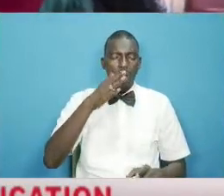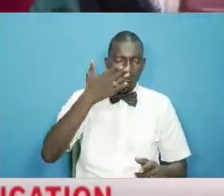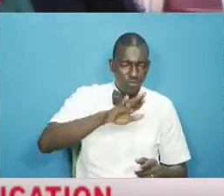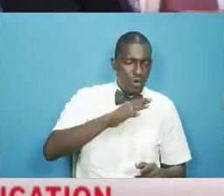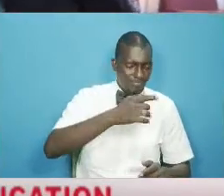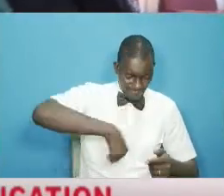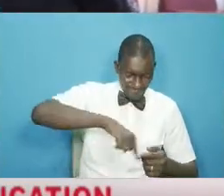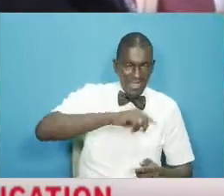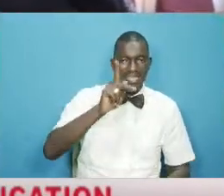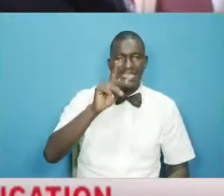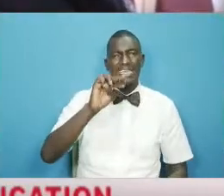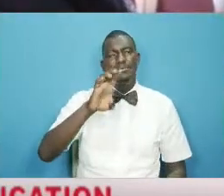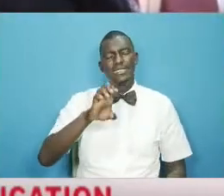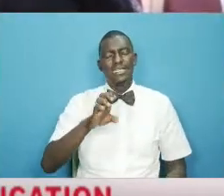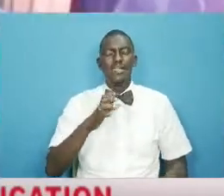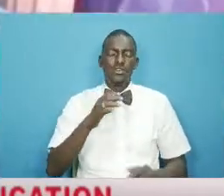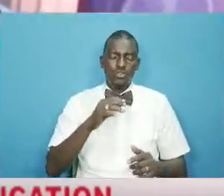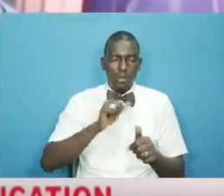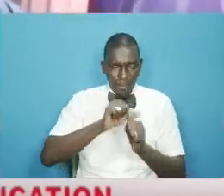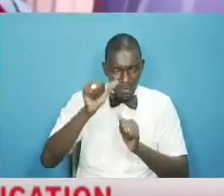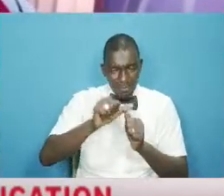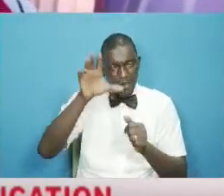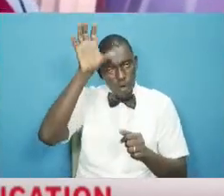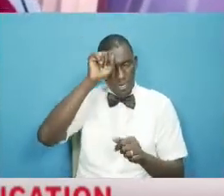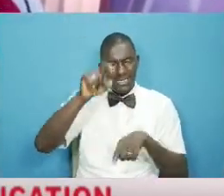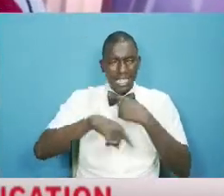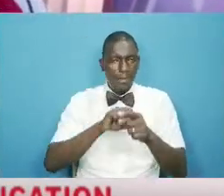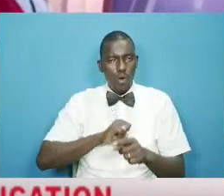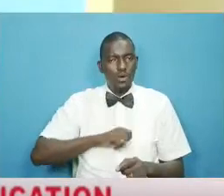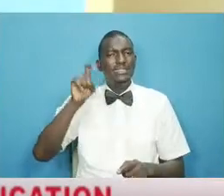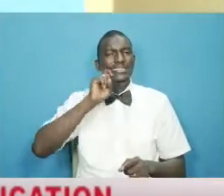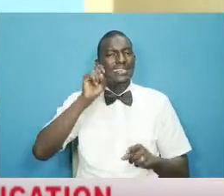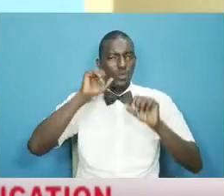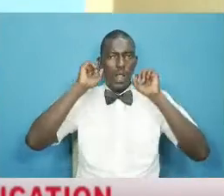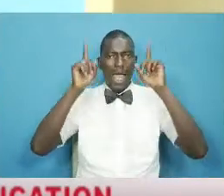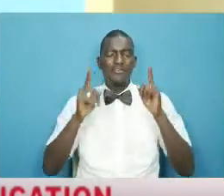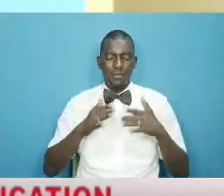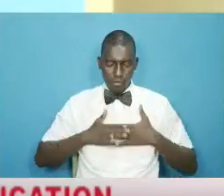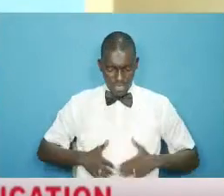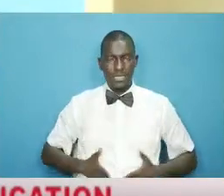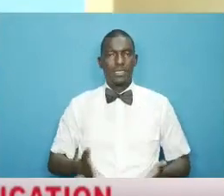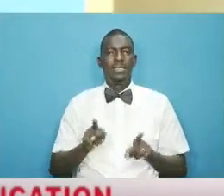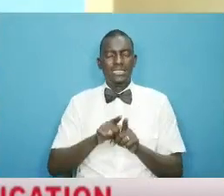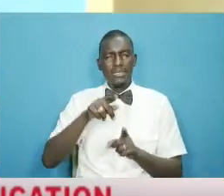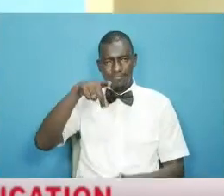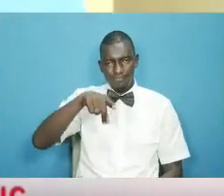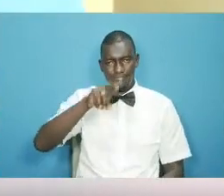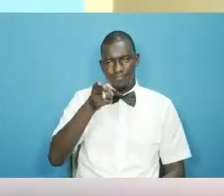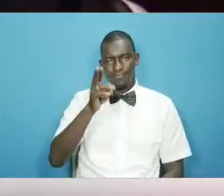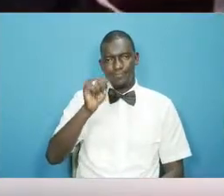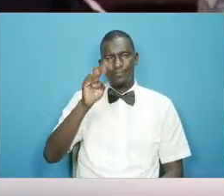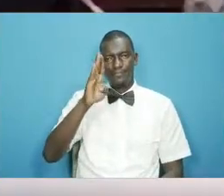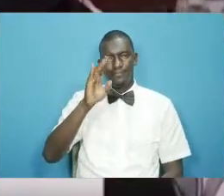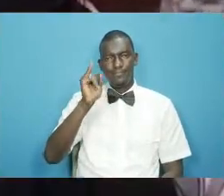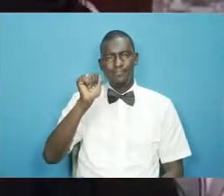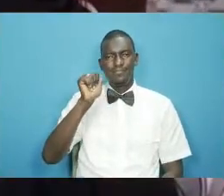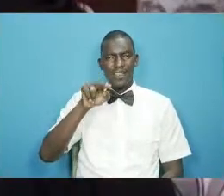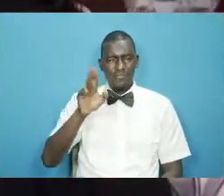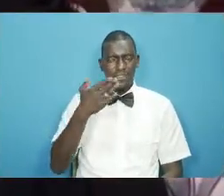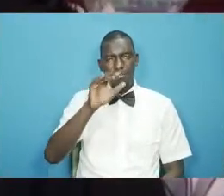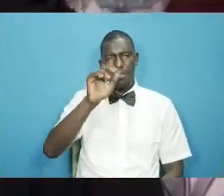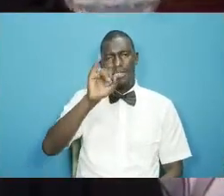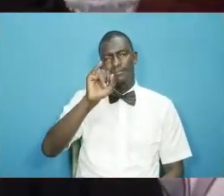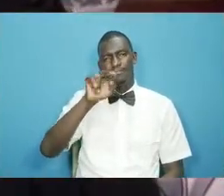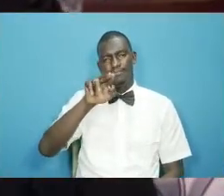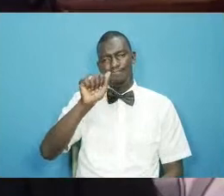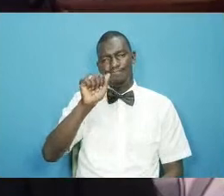being trained on how to better understand their sexuality. Vivian Aina Grant Sanya, Principal Health Research